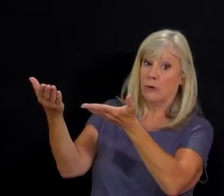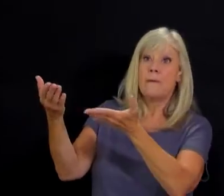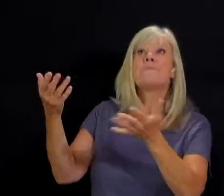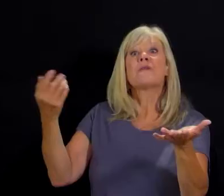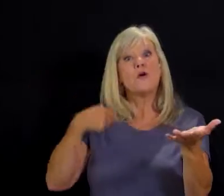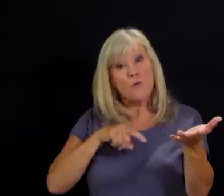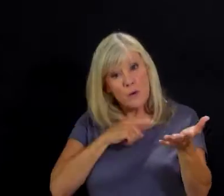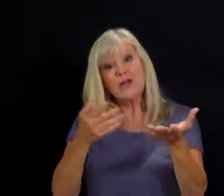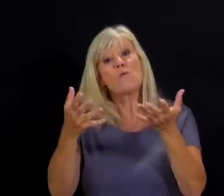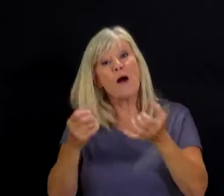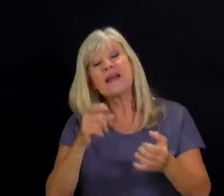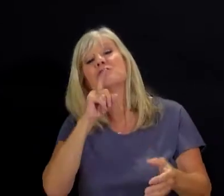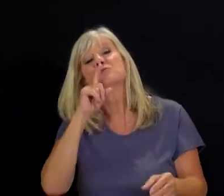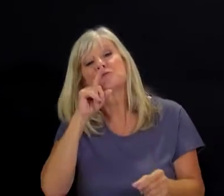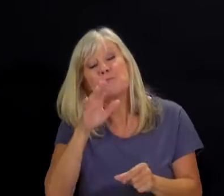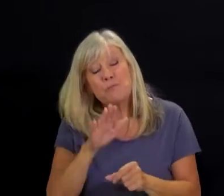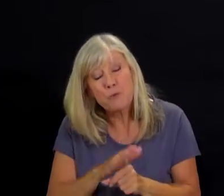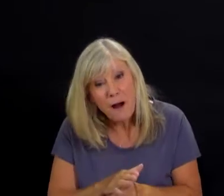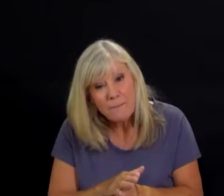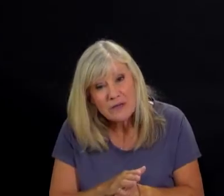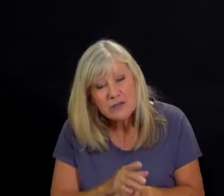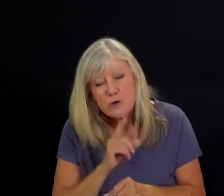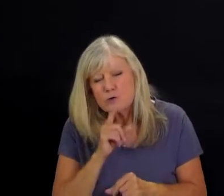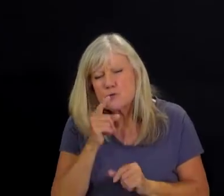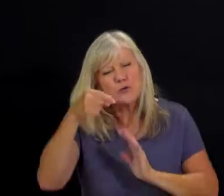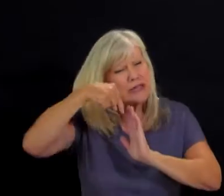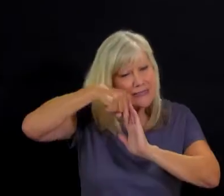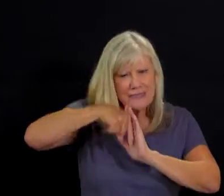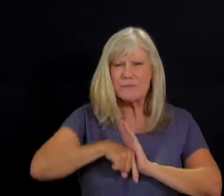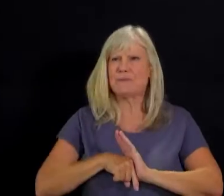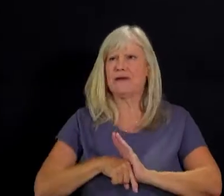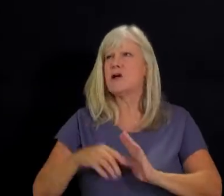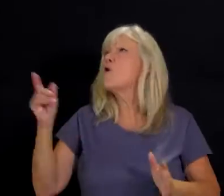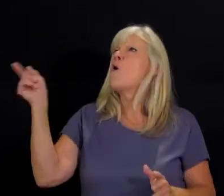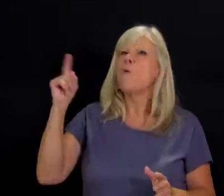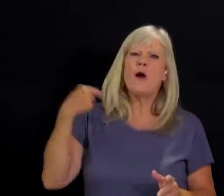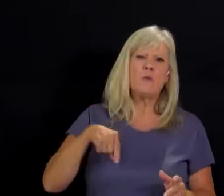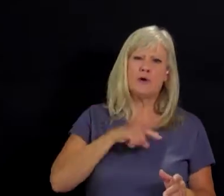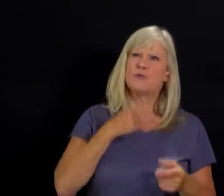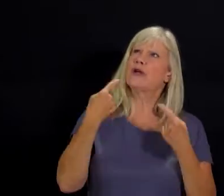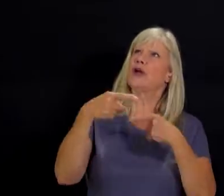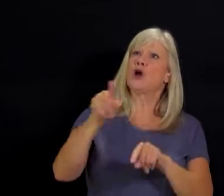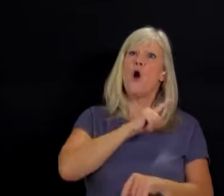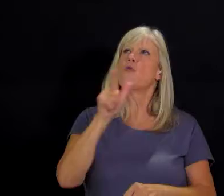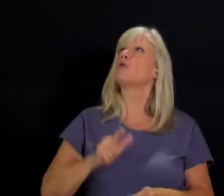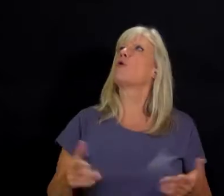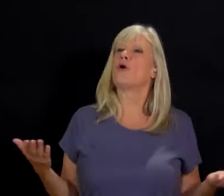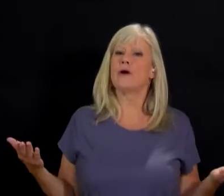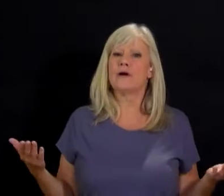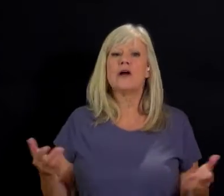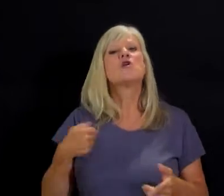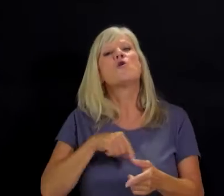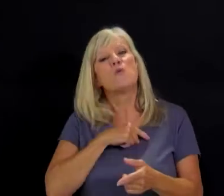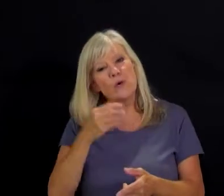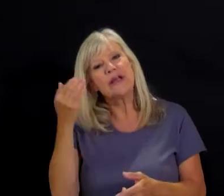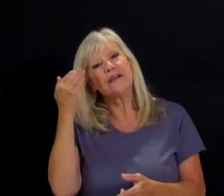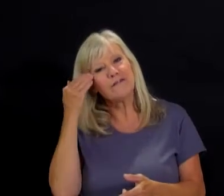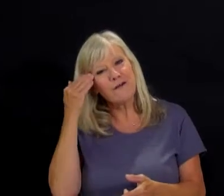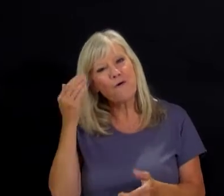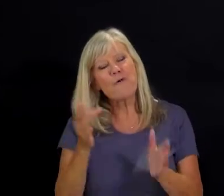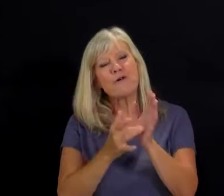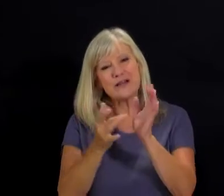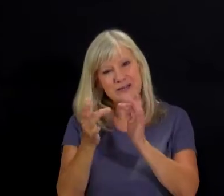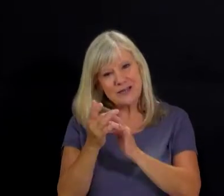to commit and promise wholeheartedly. To whom else shall we go? Acknowledging that Jesus has the